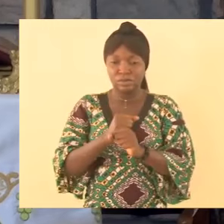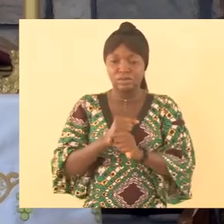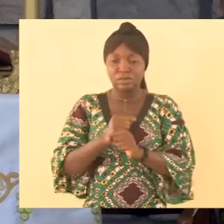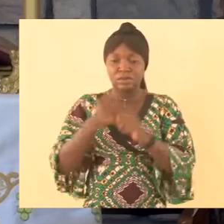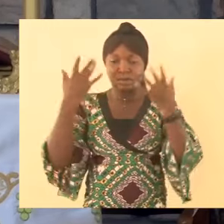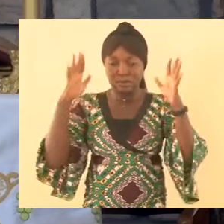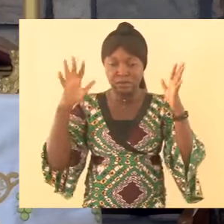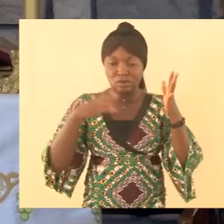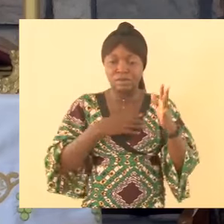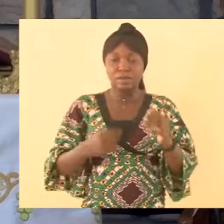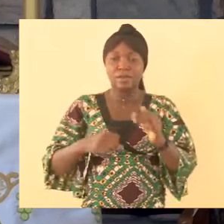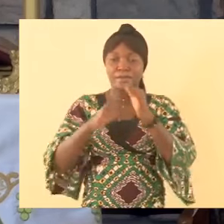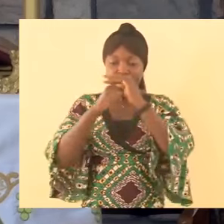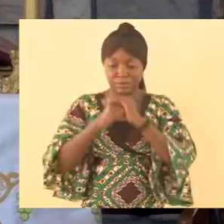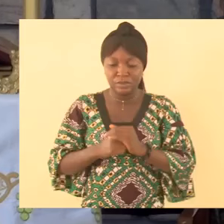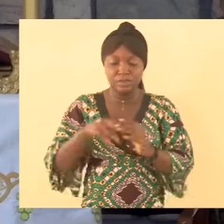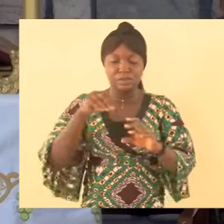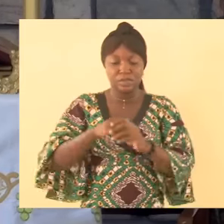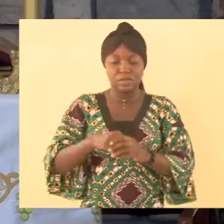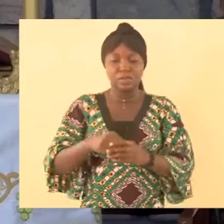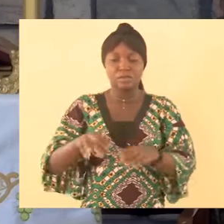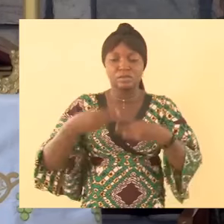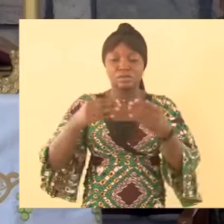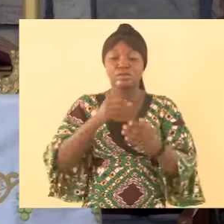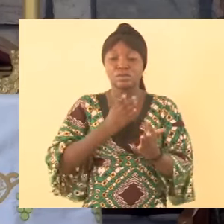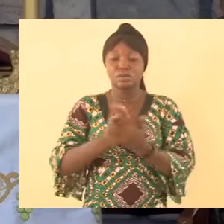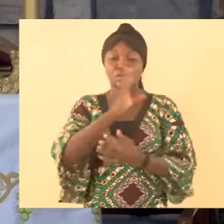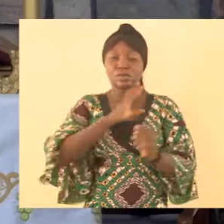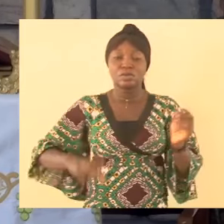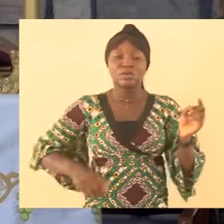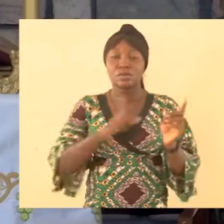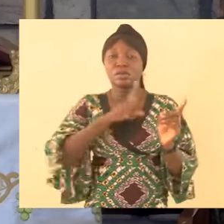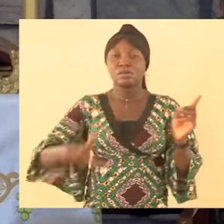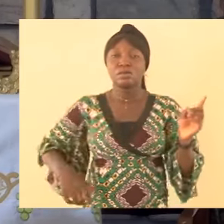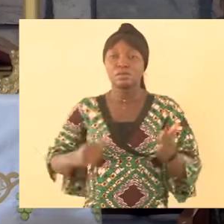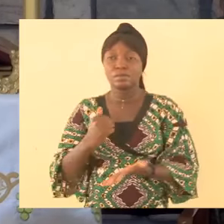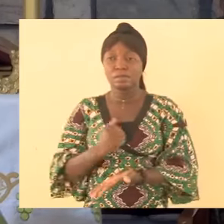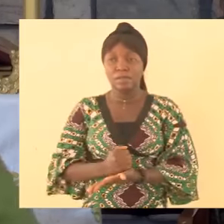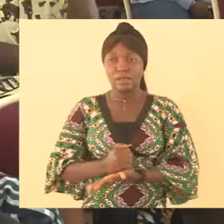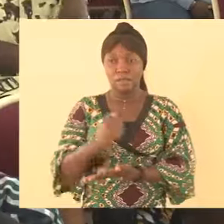receive applause and adulation in return. Through Christ our Lord.